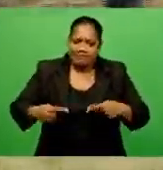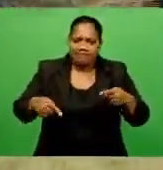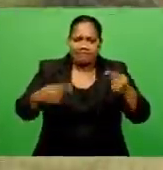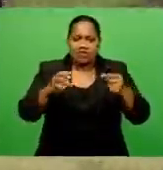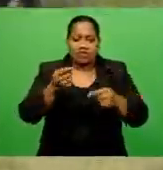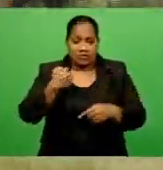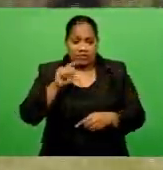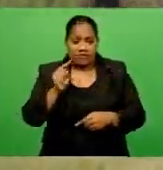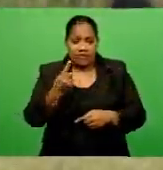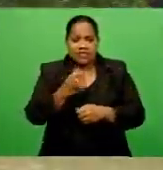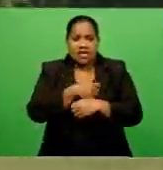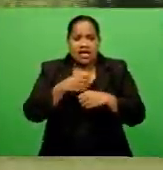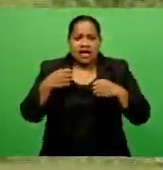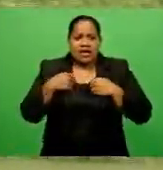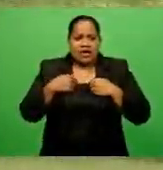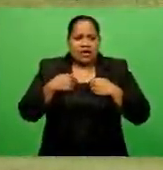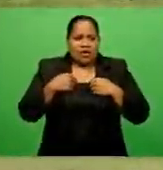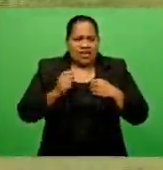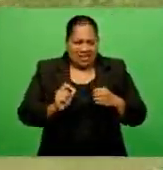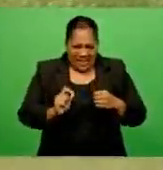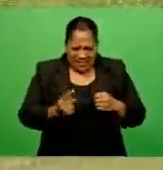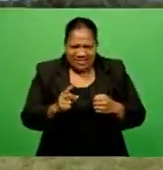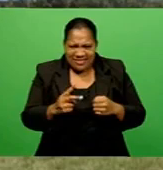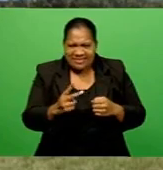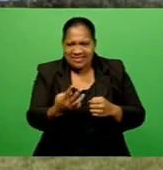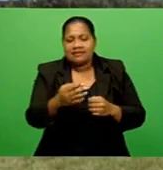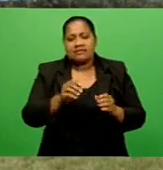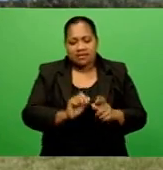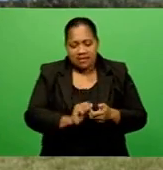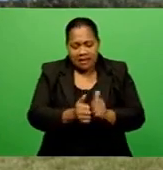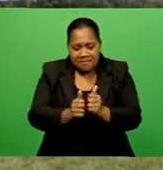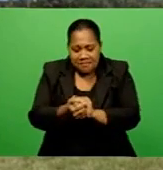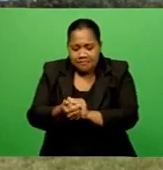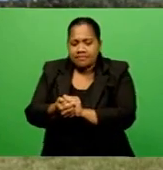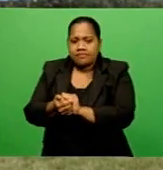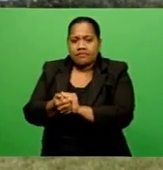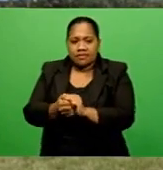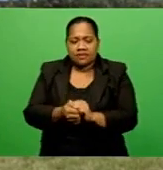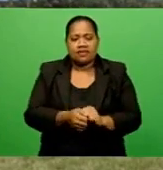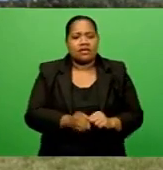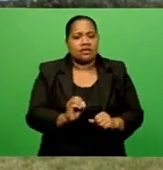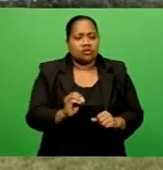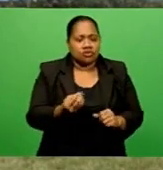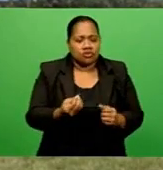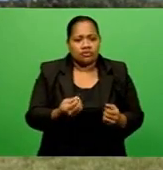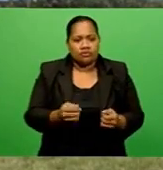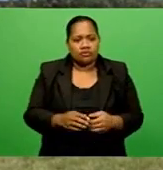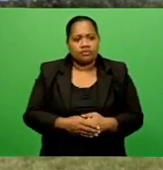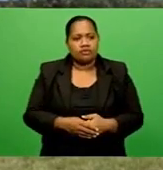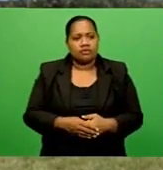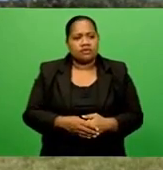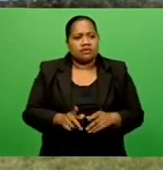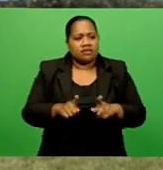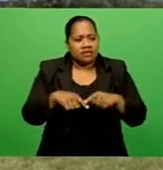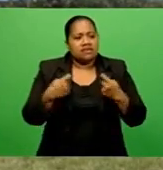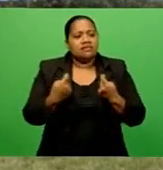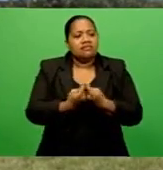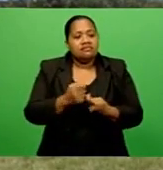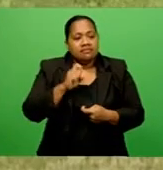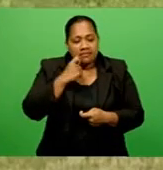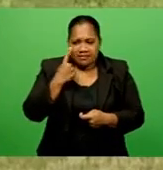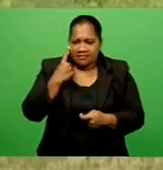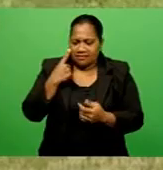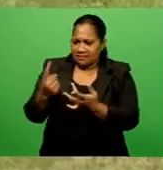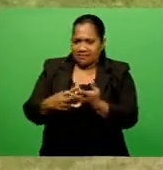games, first game against Ami and all of these team, we'll be seeing all the teams as